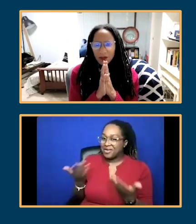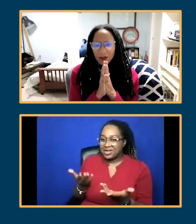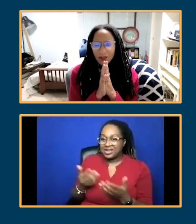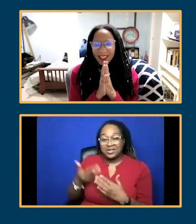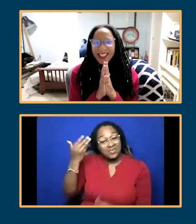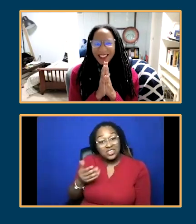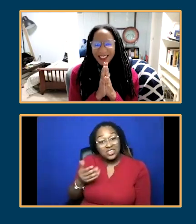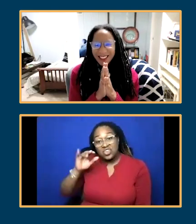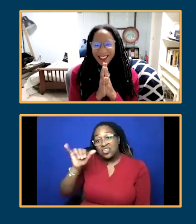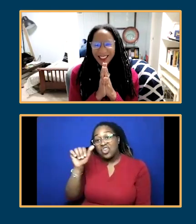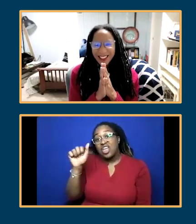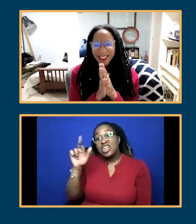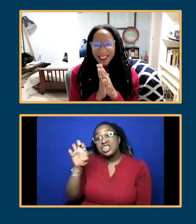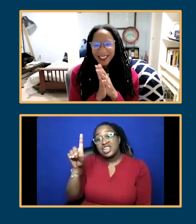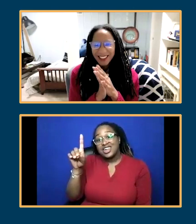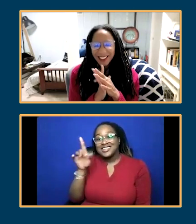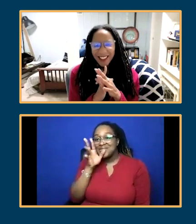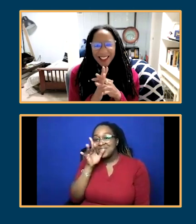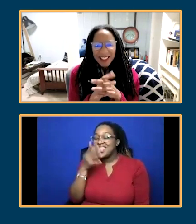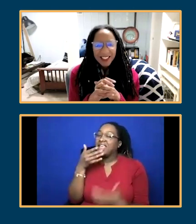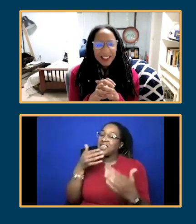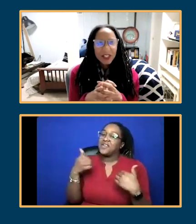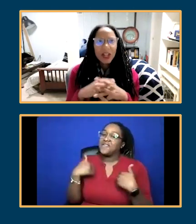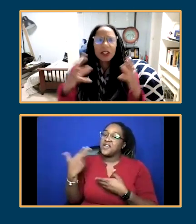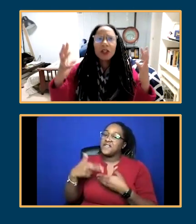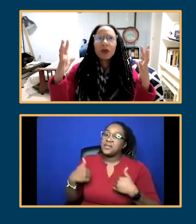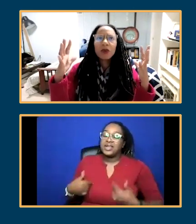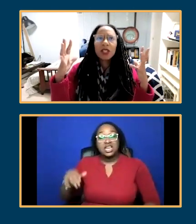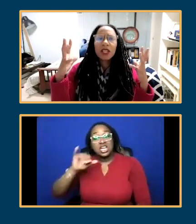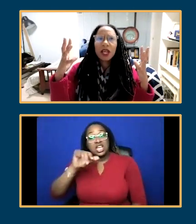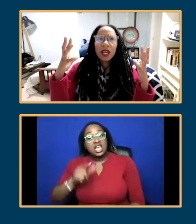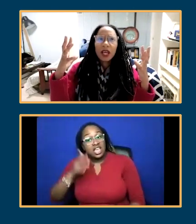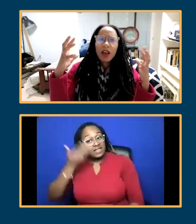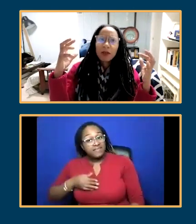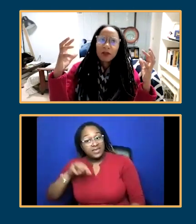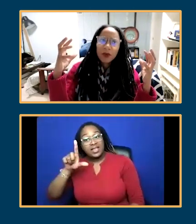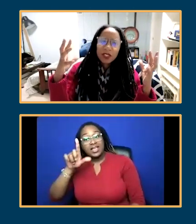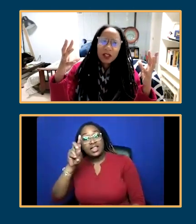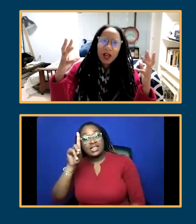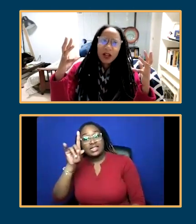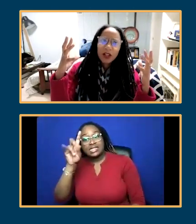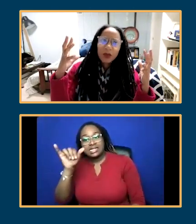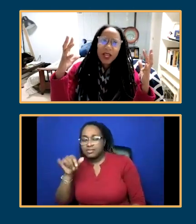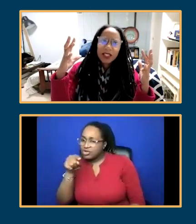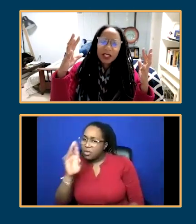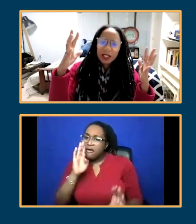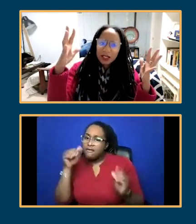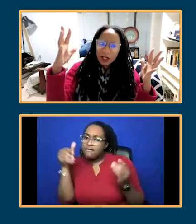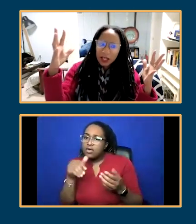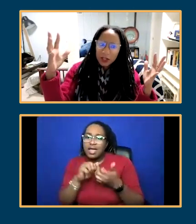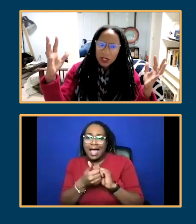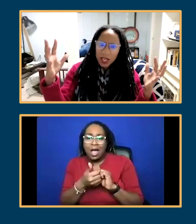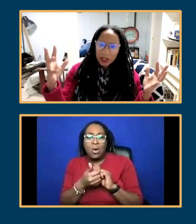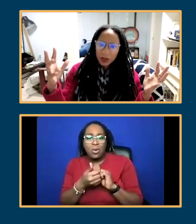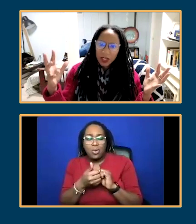this is Jared. Thank you so much for having me, Lindsay. This is Lindsay. Jared, you really have been focusing a lot on the ways that